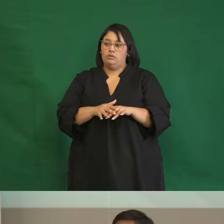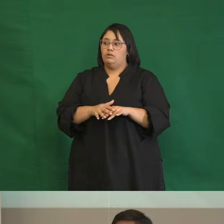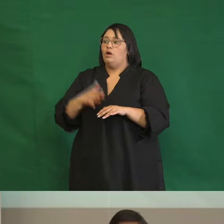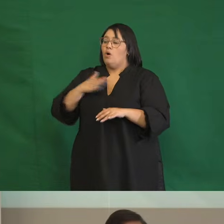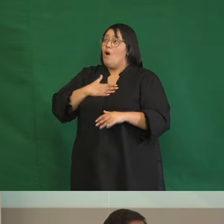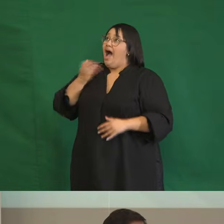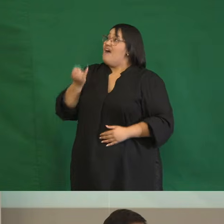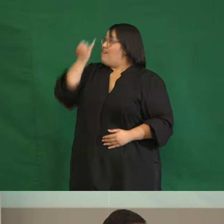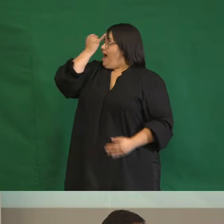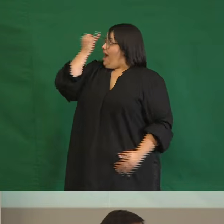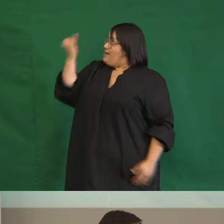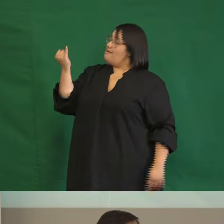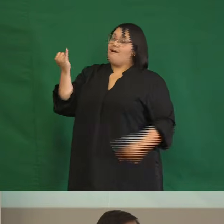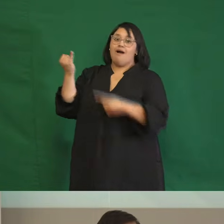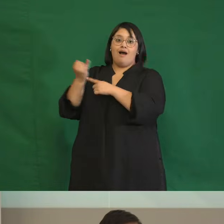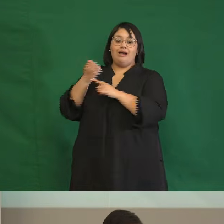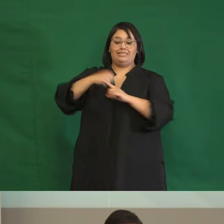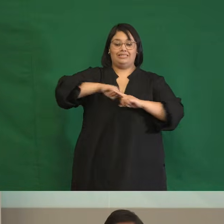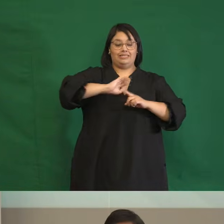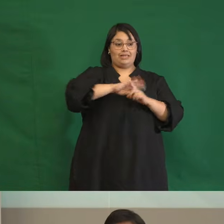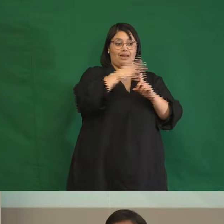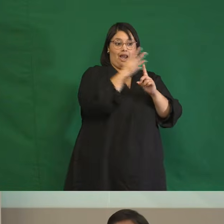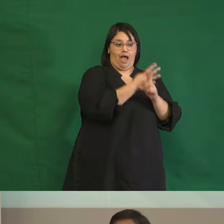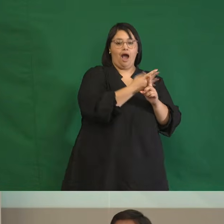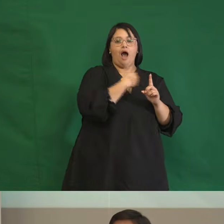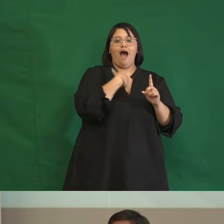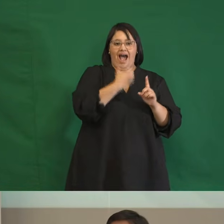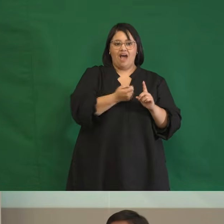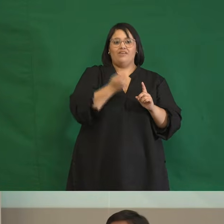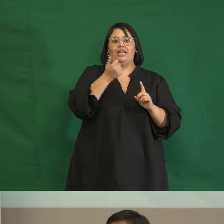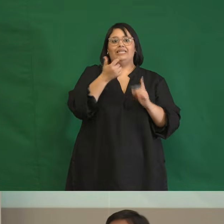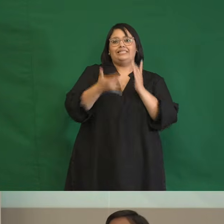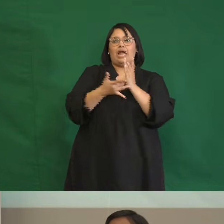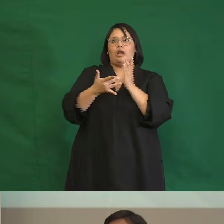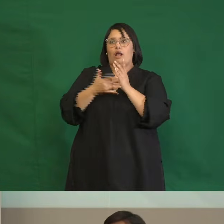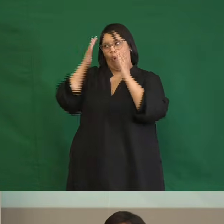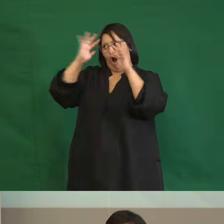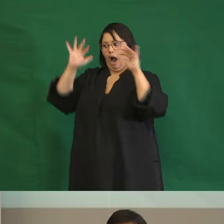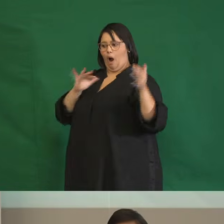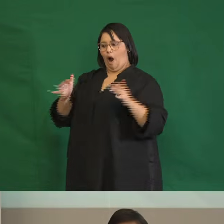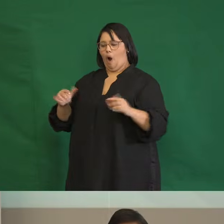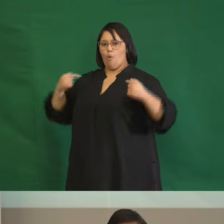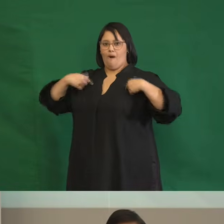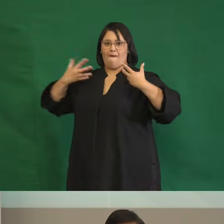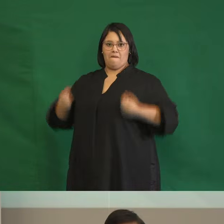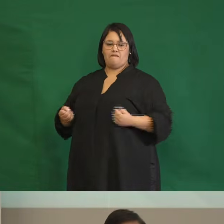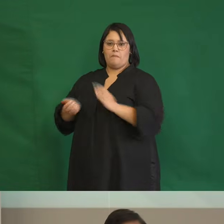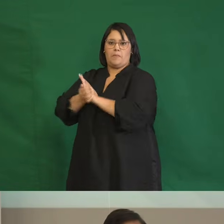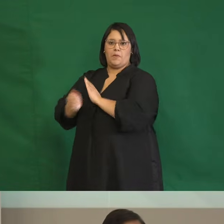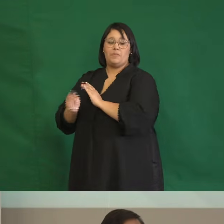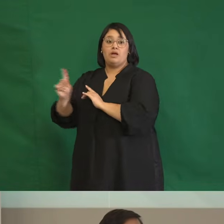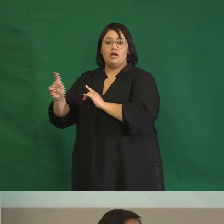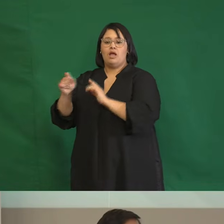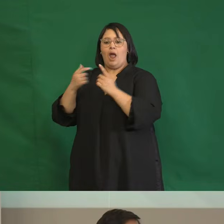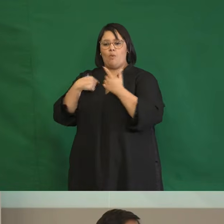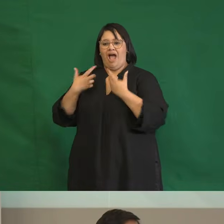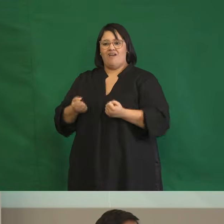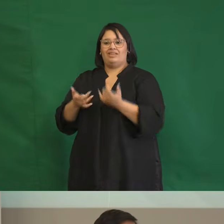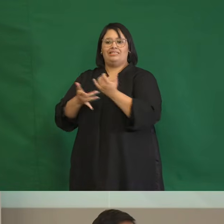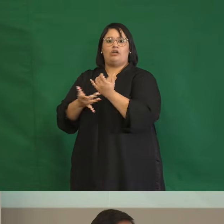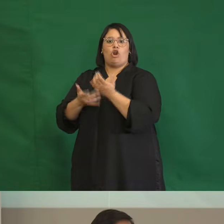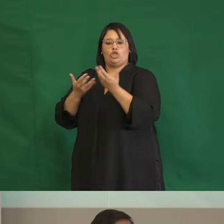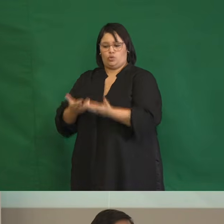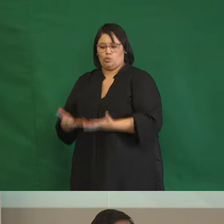an idea. At SADiLaR, we have a bit of technical know-how, and of course then the infrastructure that we